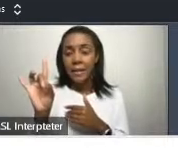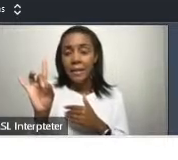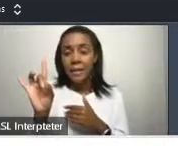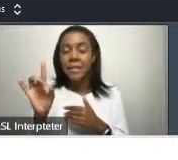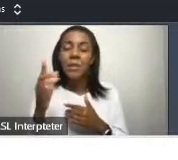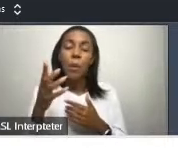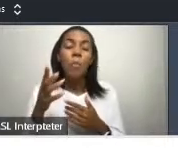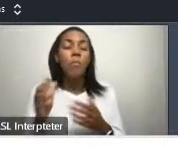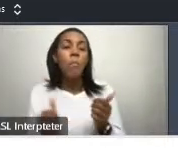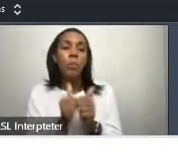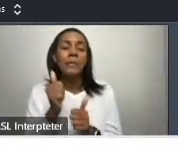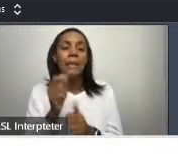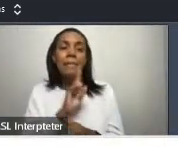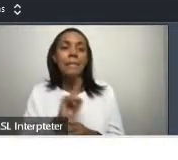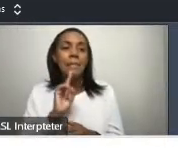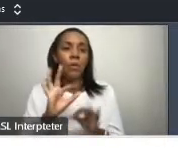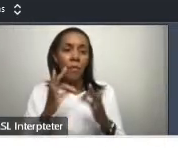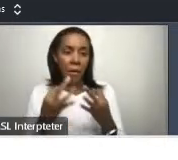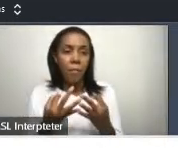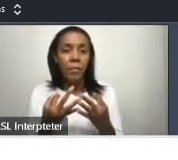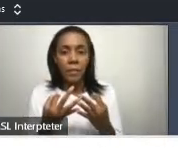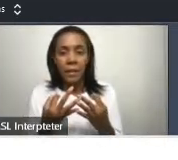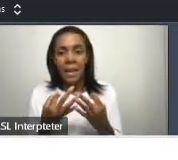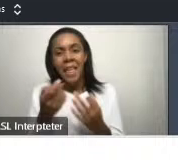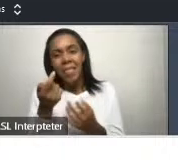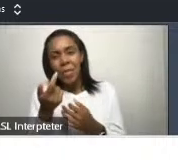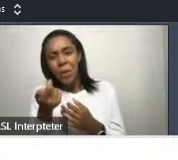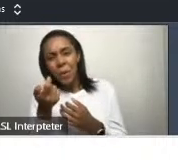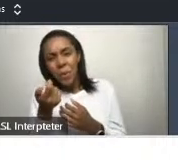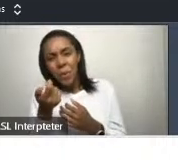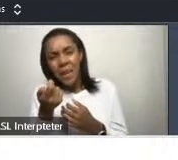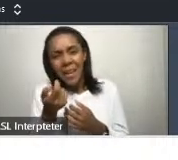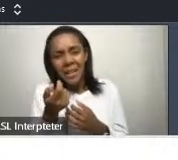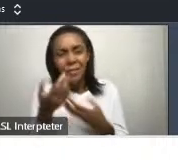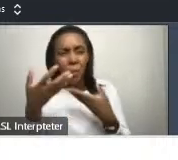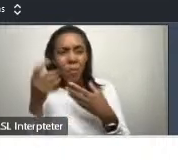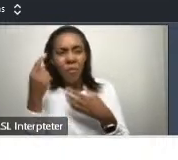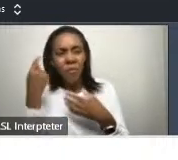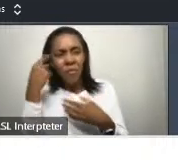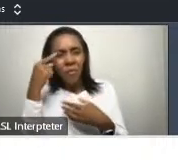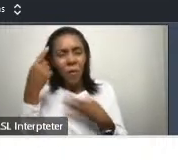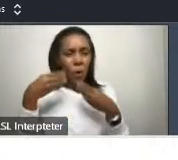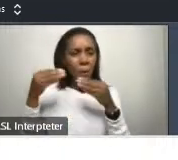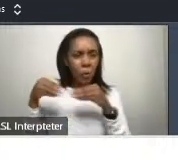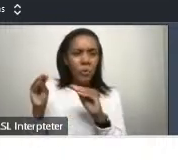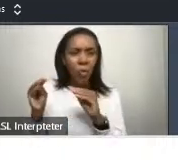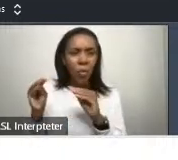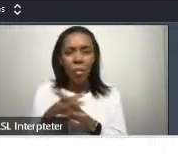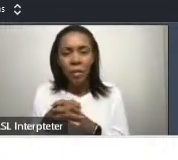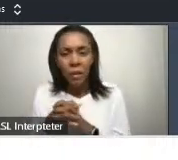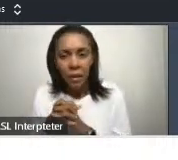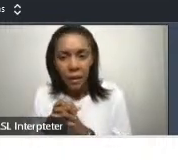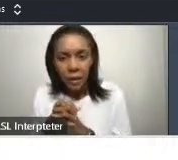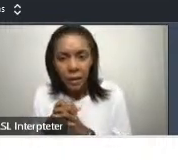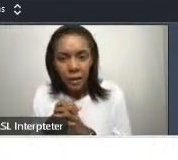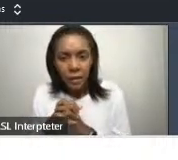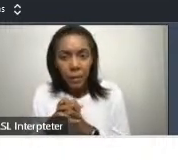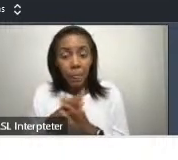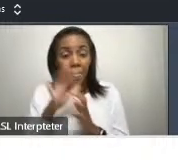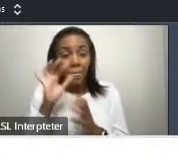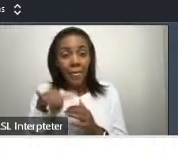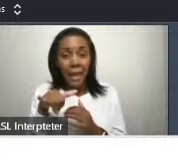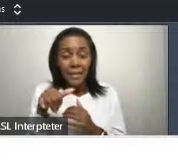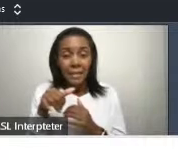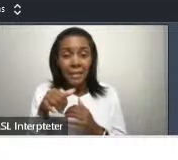single family, and a small portion is commercial use, as we were talking about earlier. The subject property